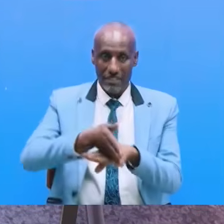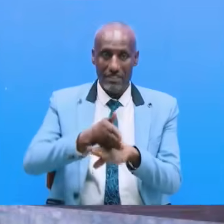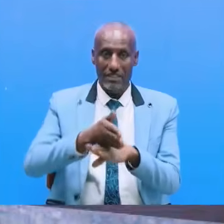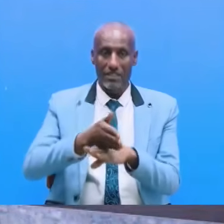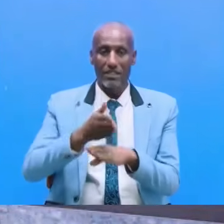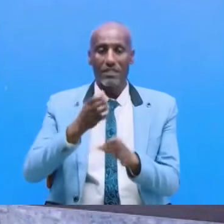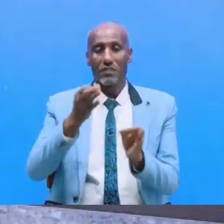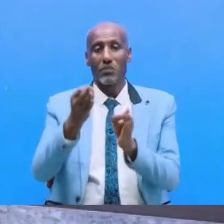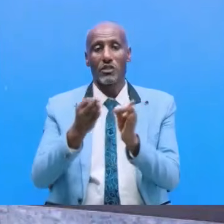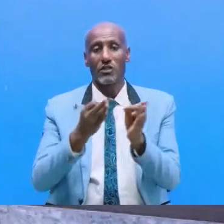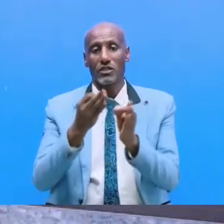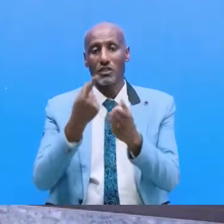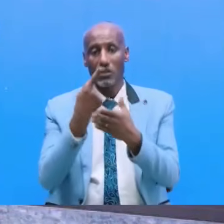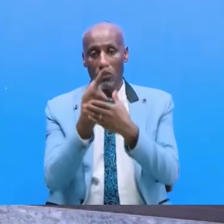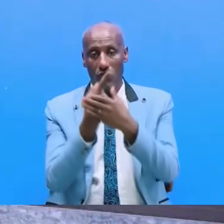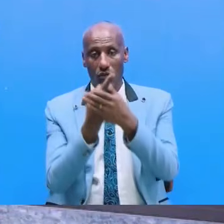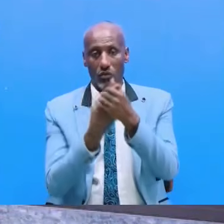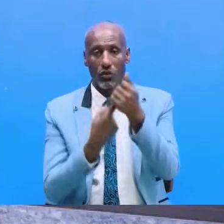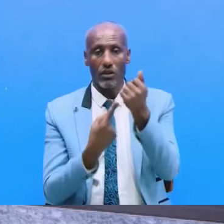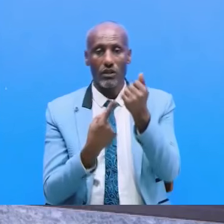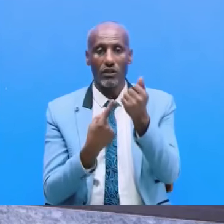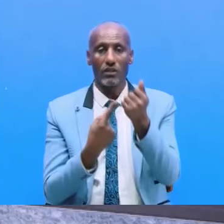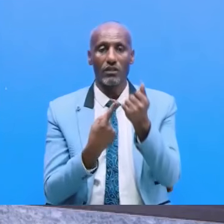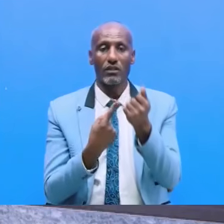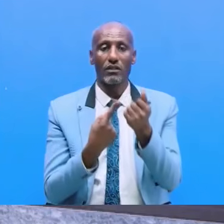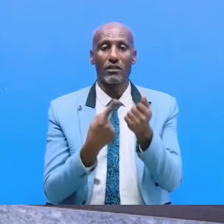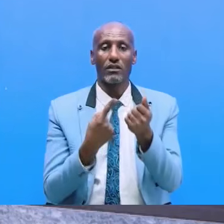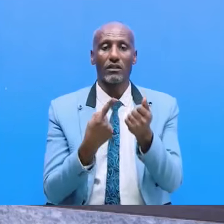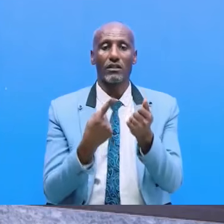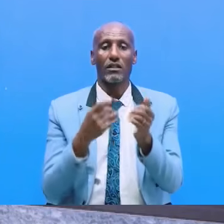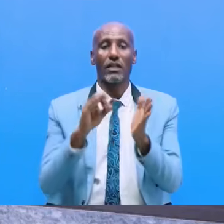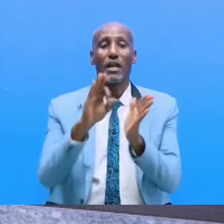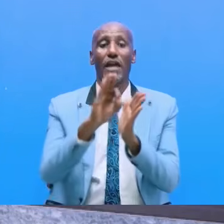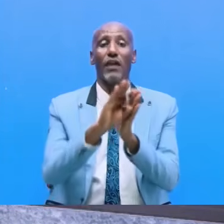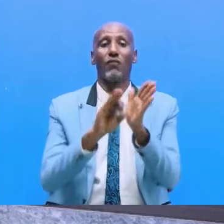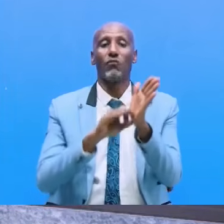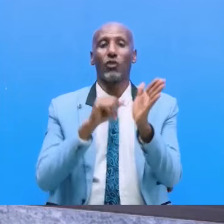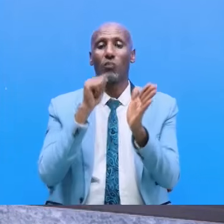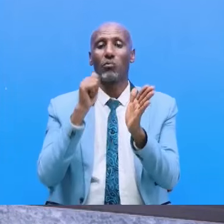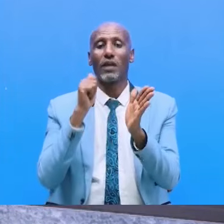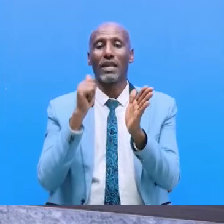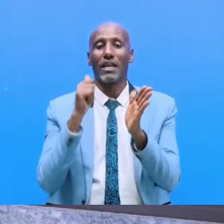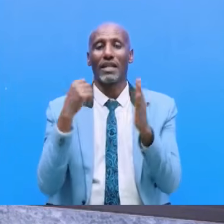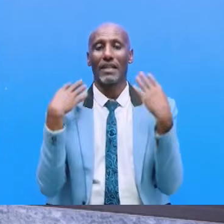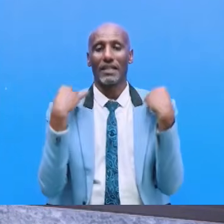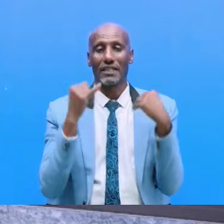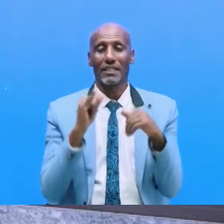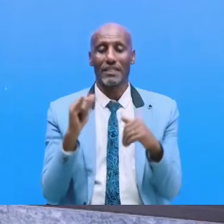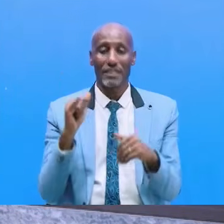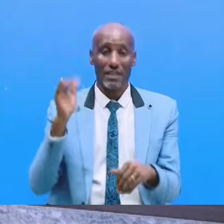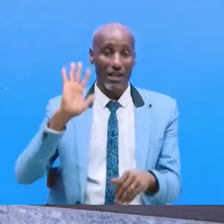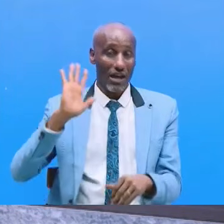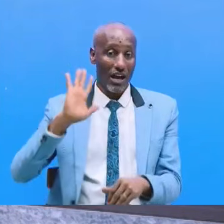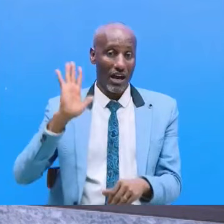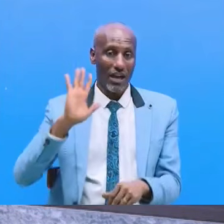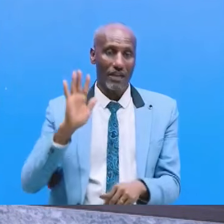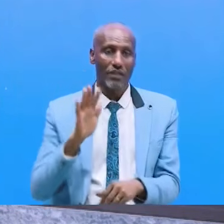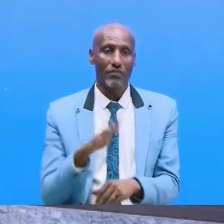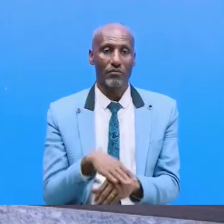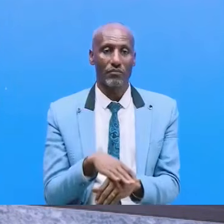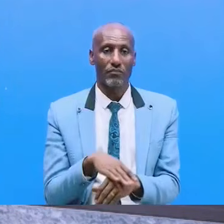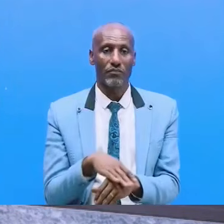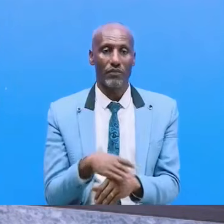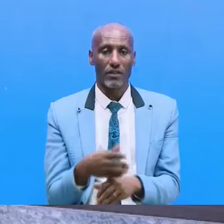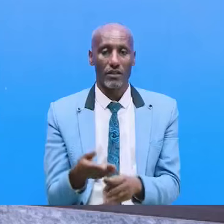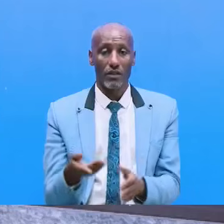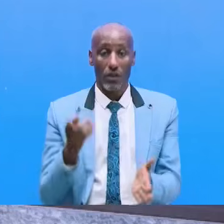mention only how to use as informal method of greeting easily, hi, and also you can say